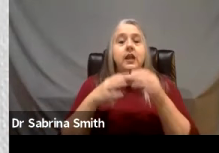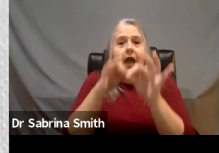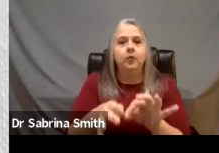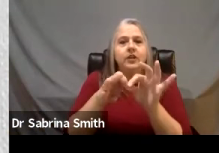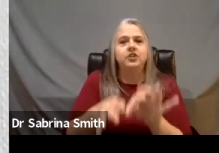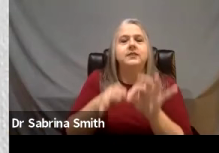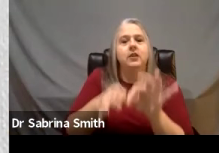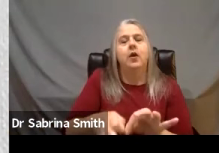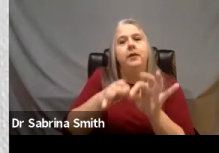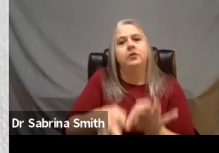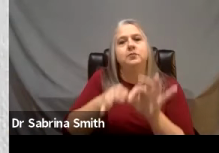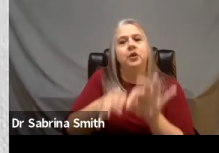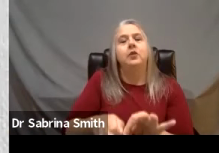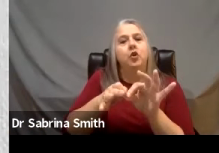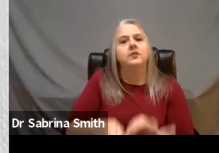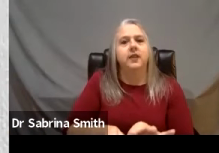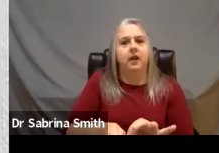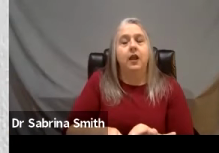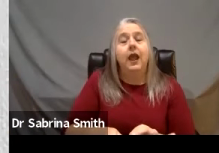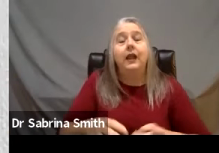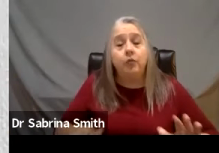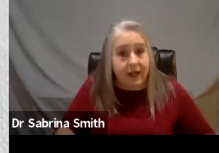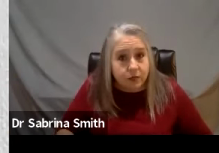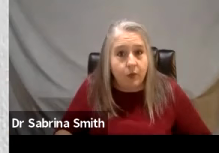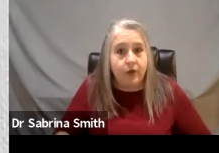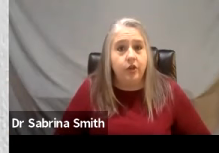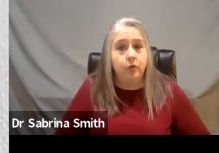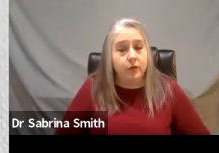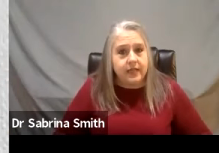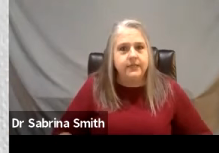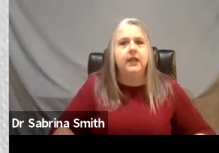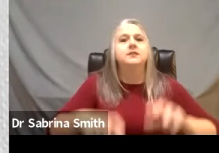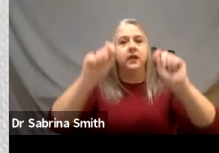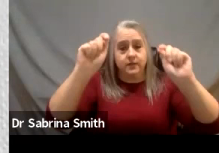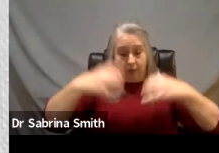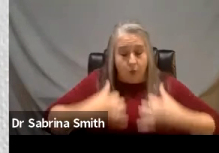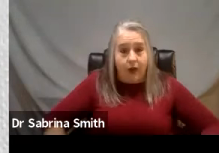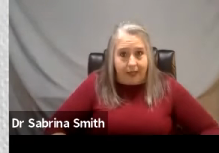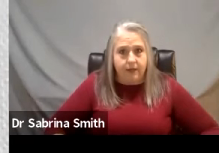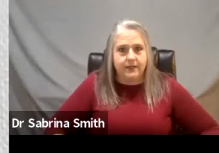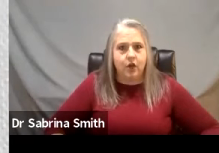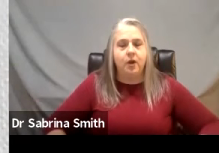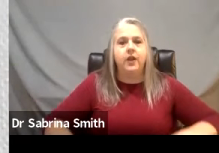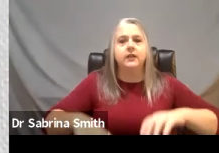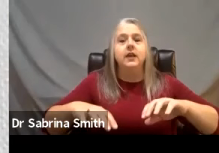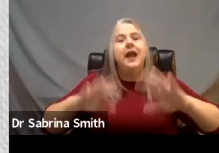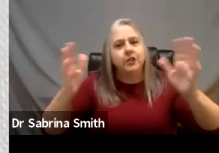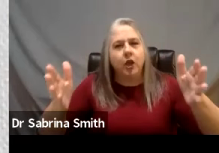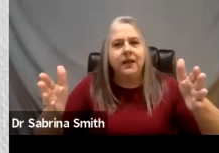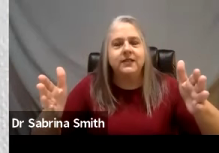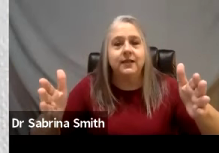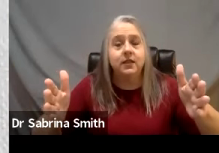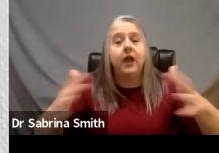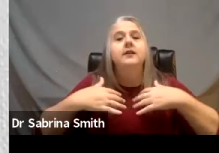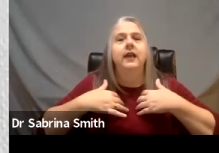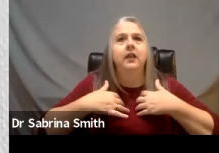representation. I don't want to just see you up here just putting words there. And that's what we want to do when we're taking tests and when we're analyzing our product. I talk